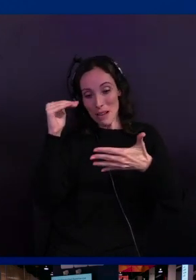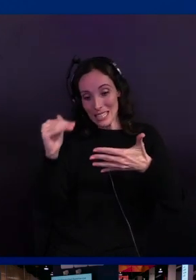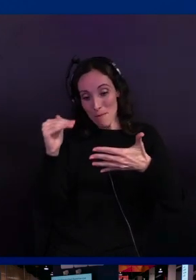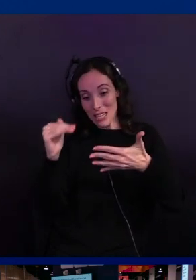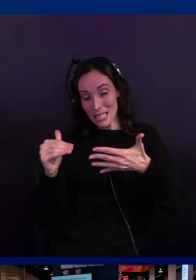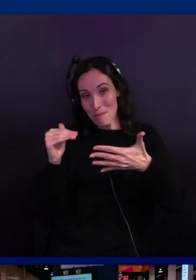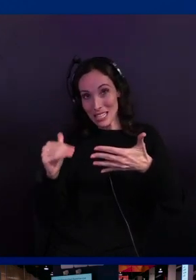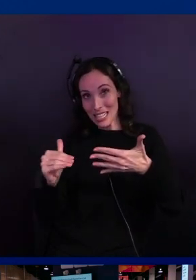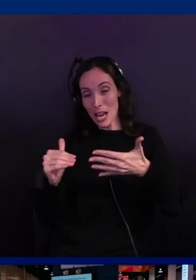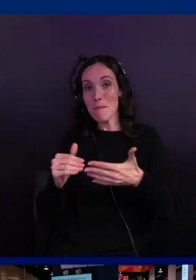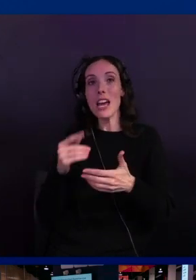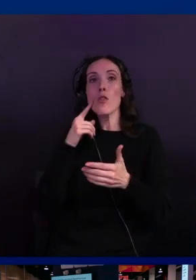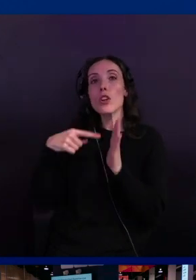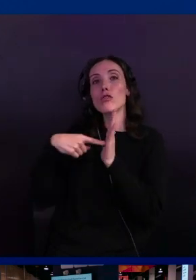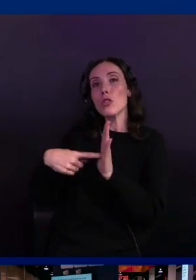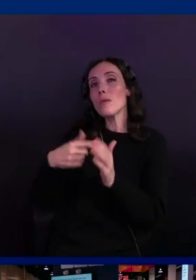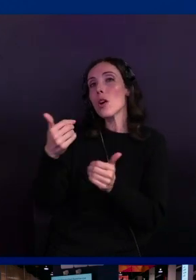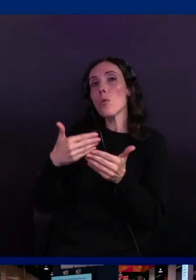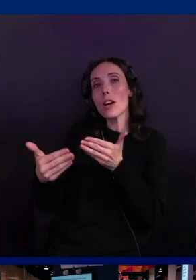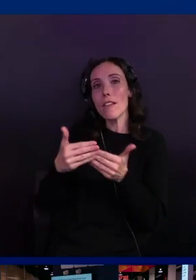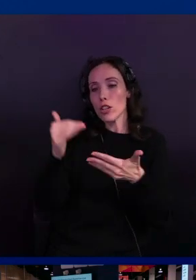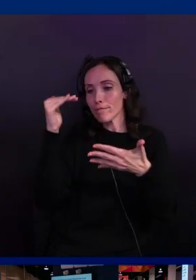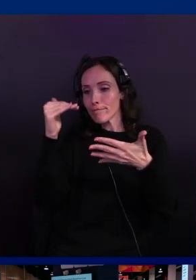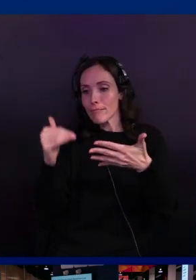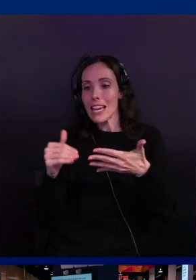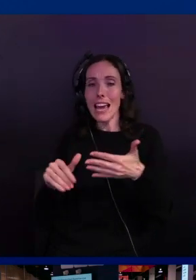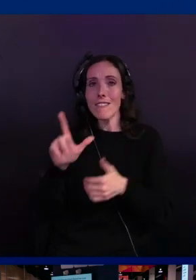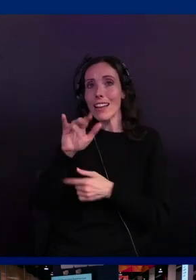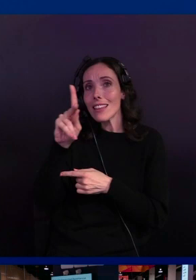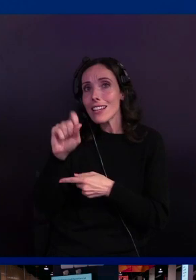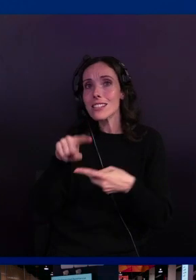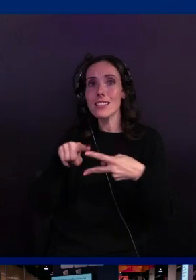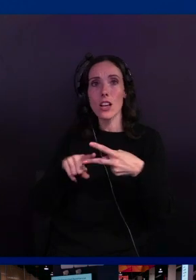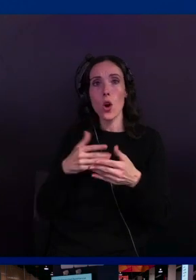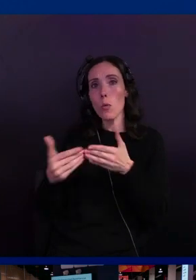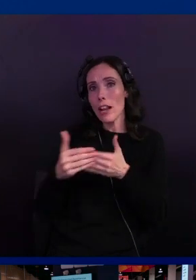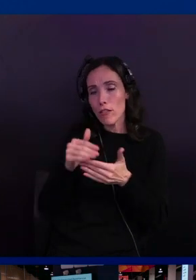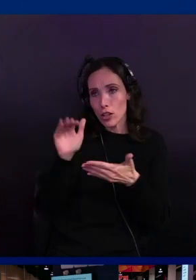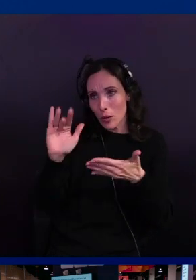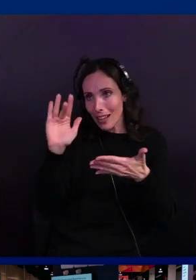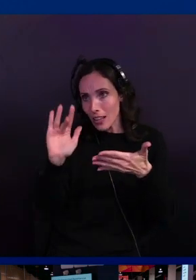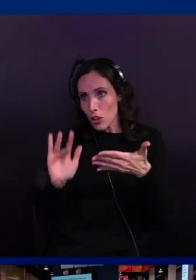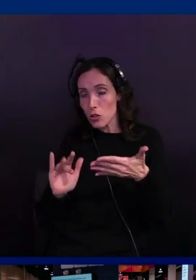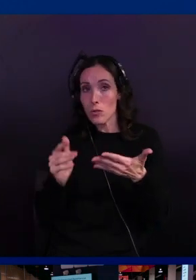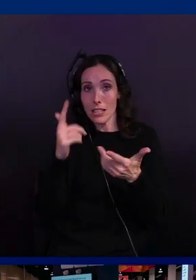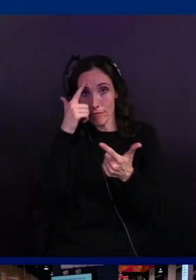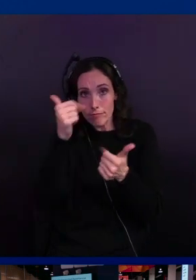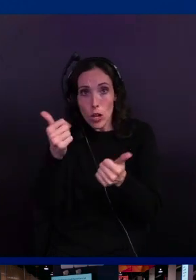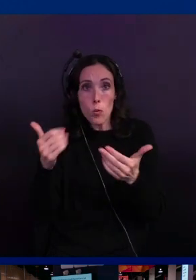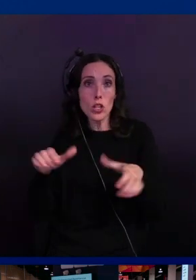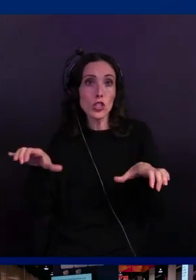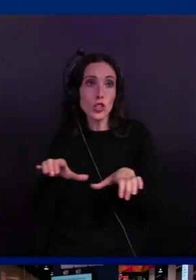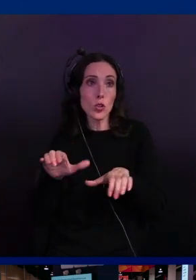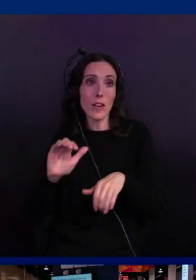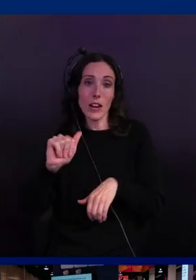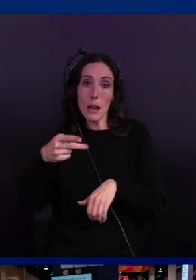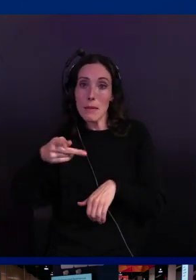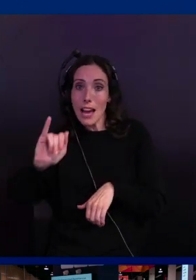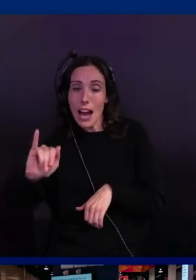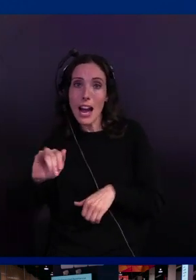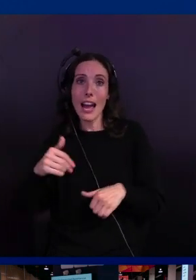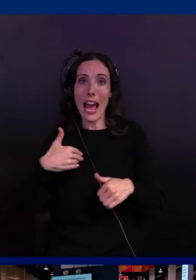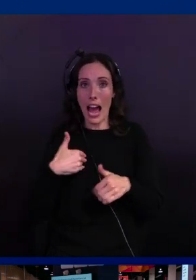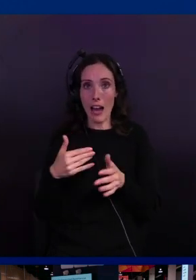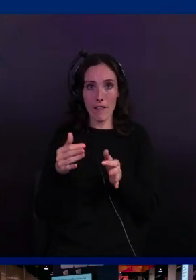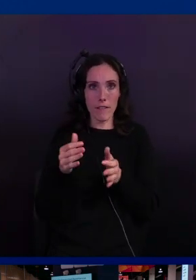step-by-step procedure, whatever I shown. There is synthetic data, they can do it. And then if you wanted to do it like an API way where you have a Jupyter notebook, that